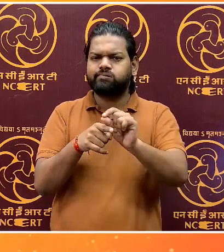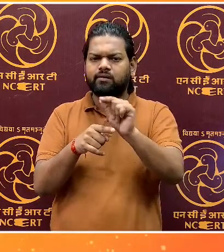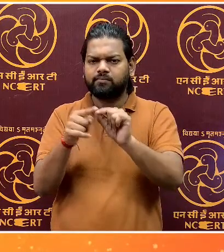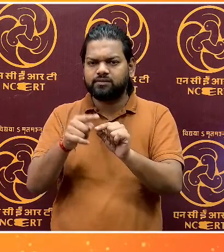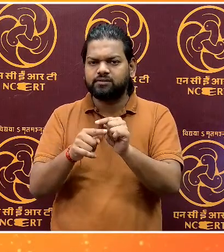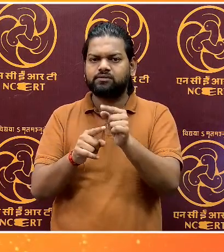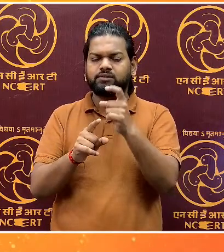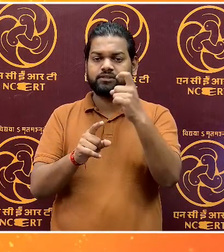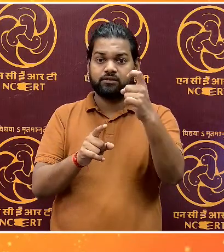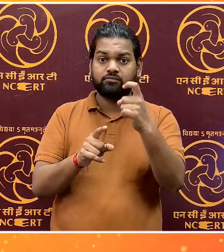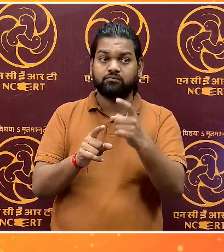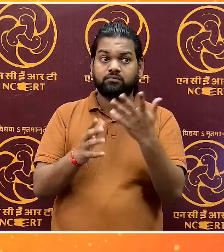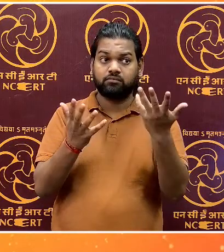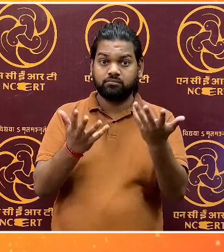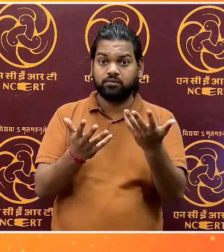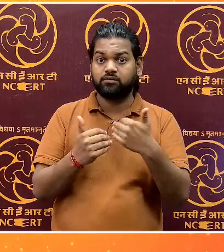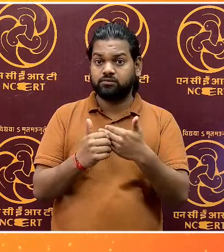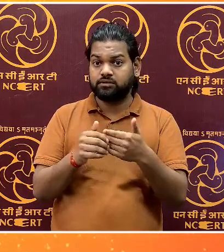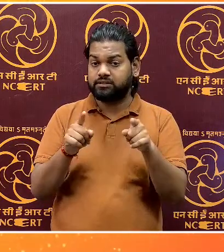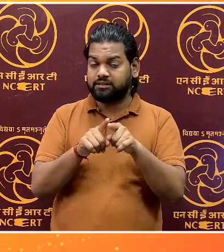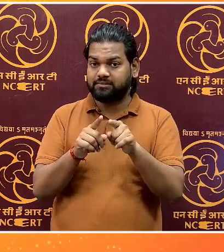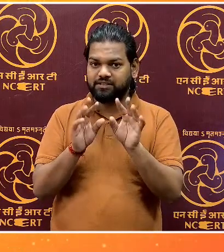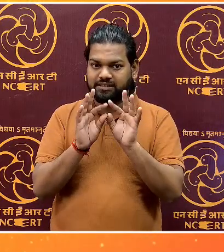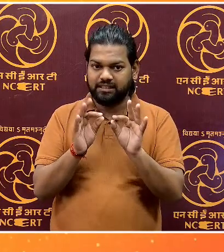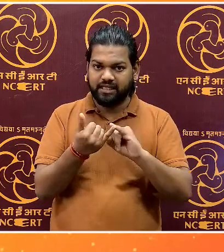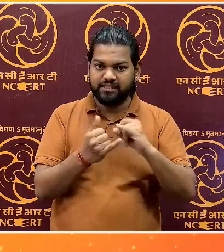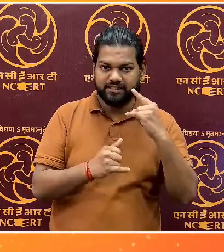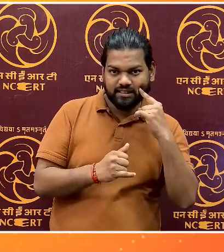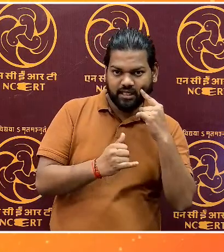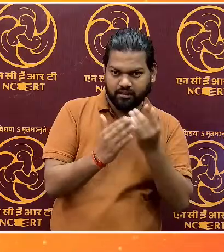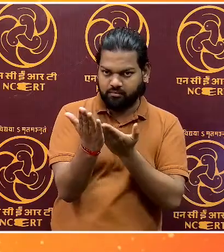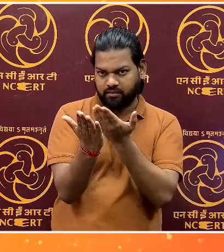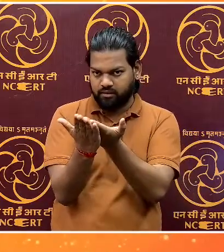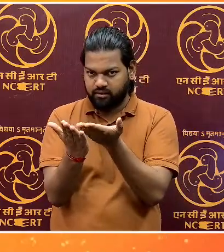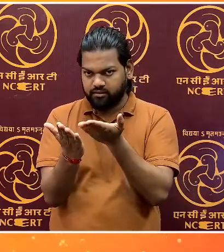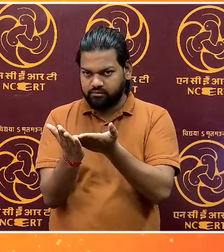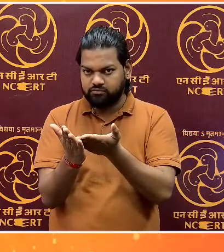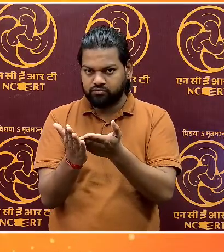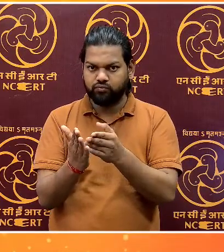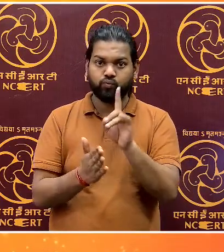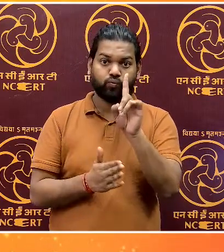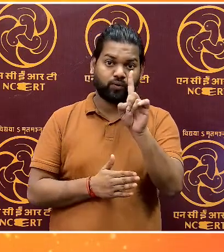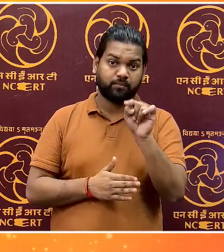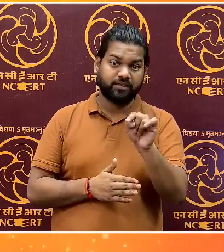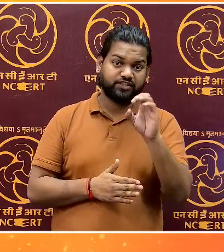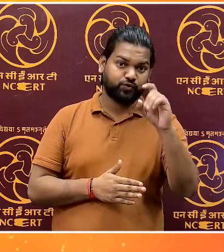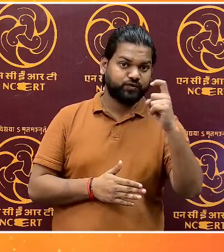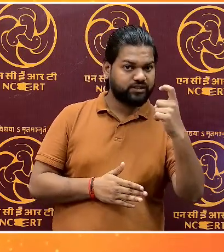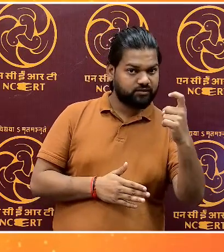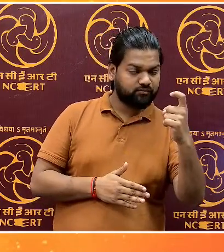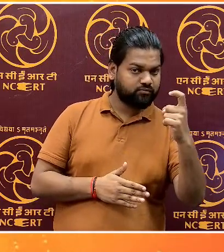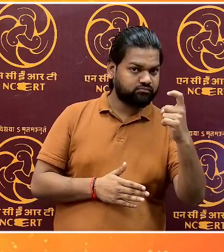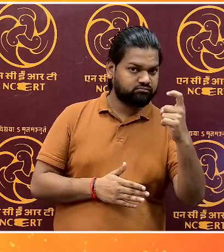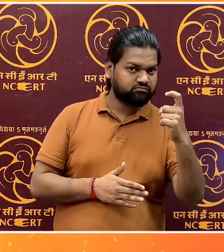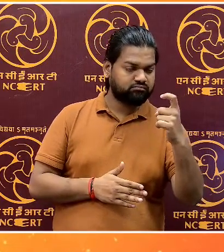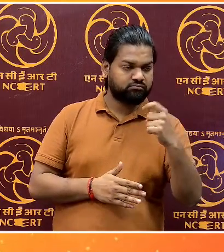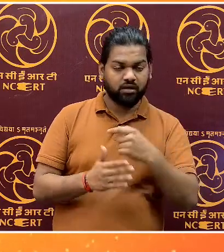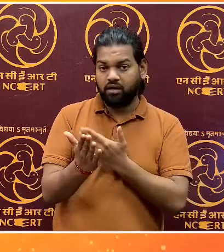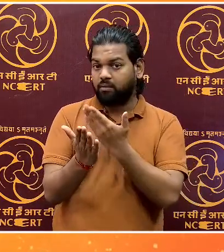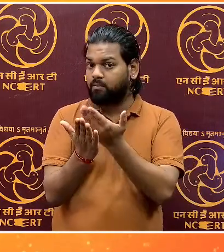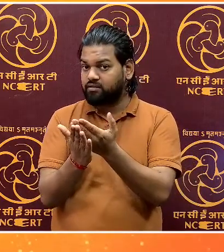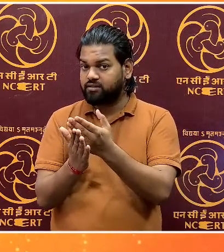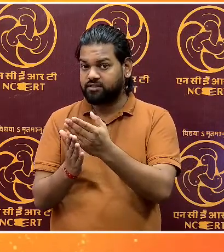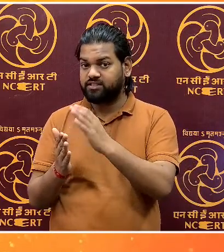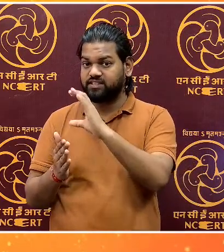in year 1, if I am applying the simple interest formula, it comes out to be 1.07. If I am applying the